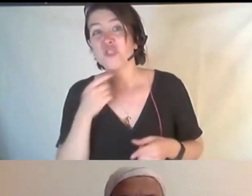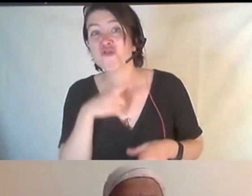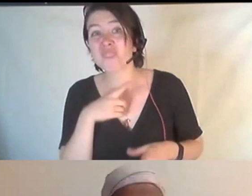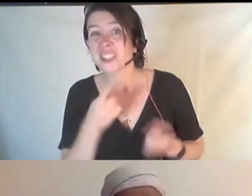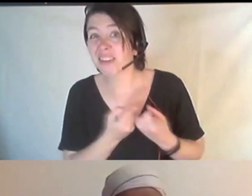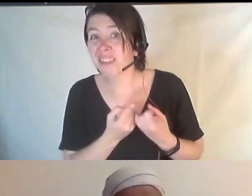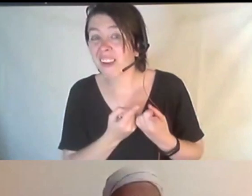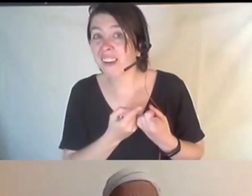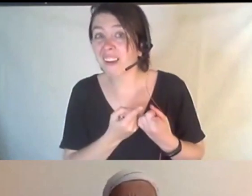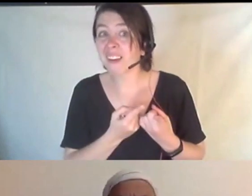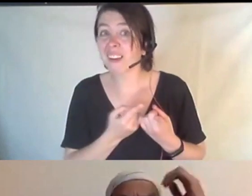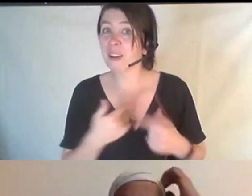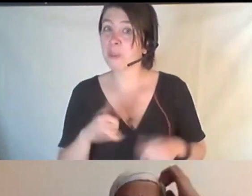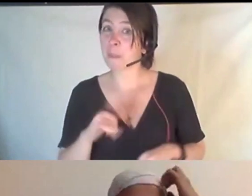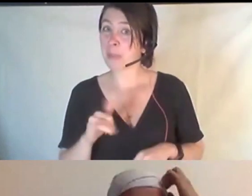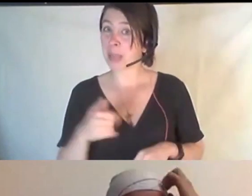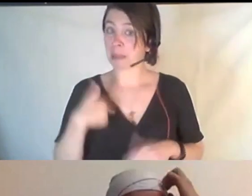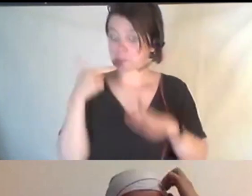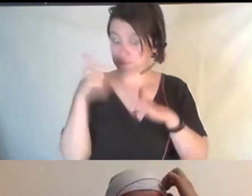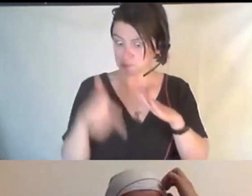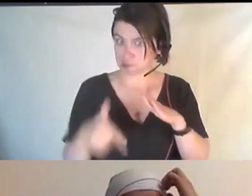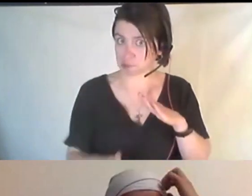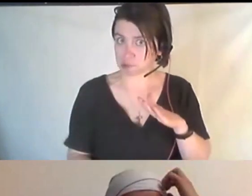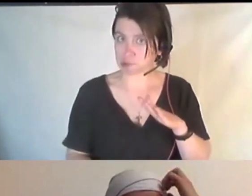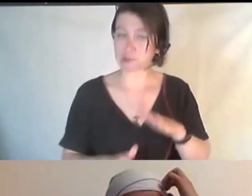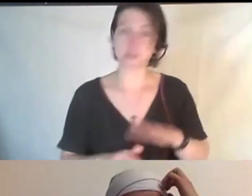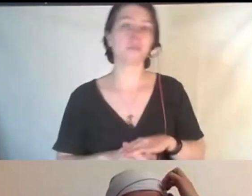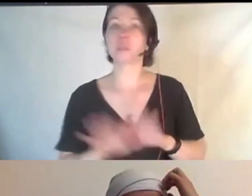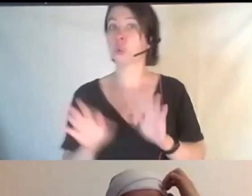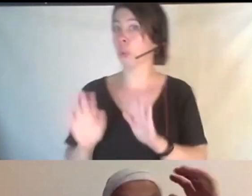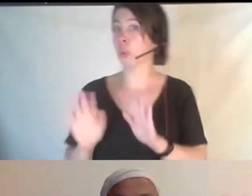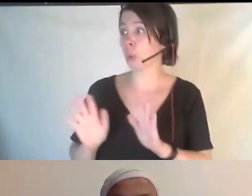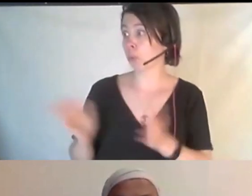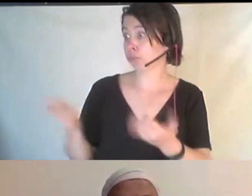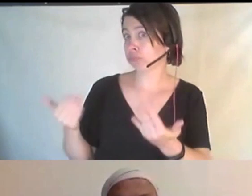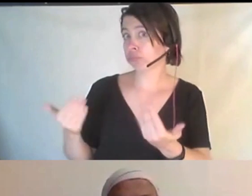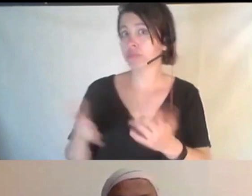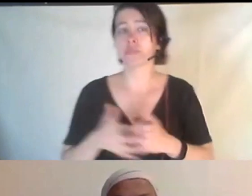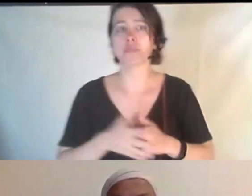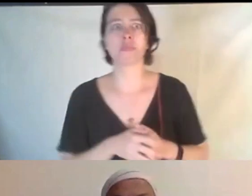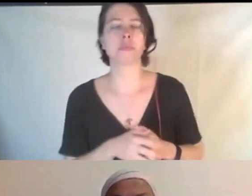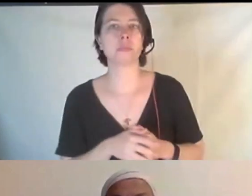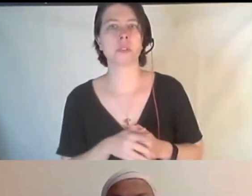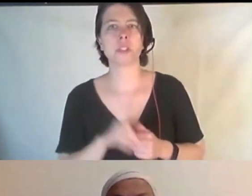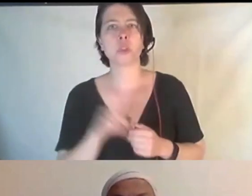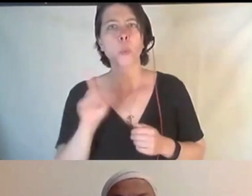I don't think you have. But I feel like what has shifted